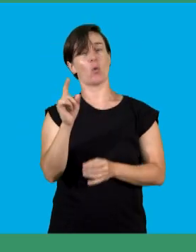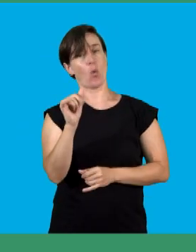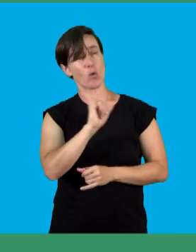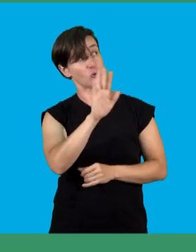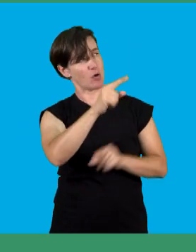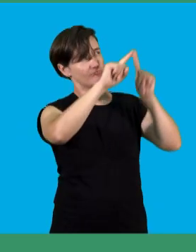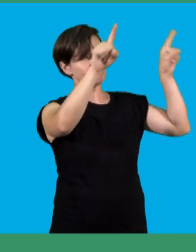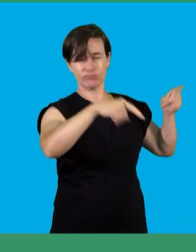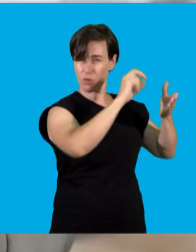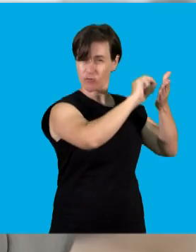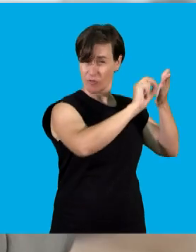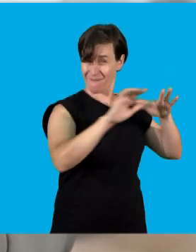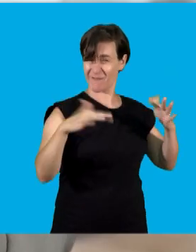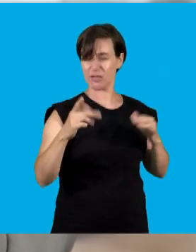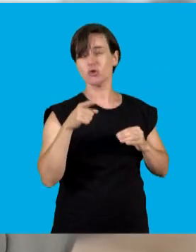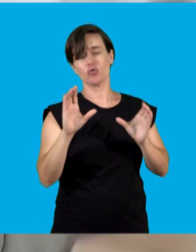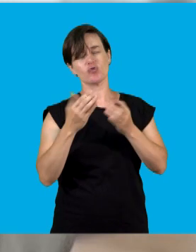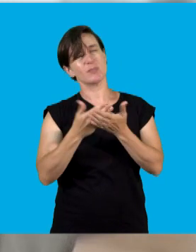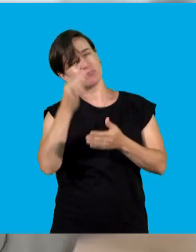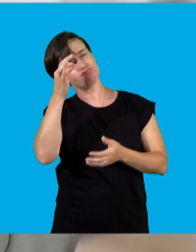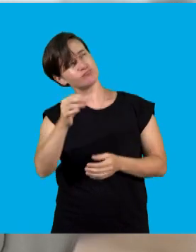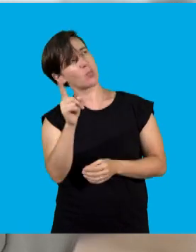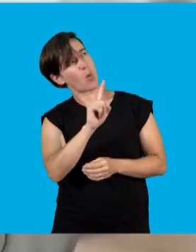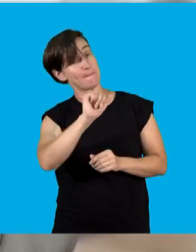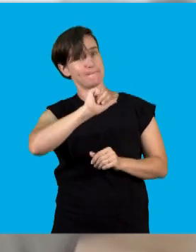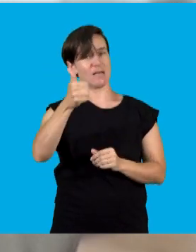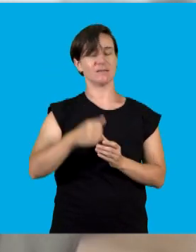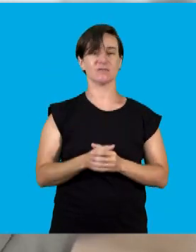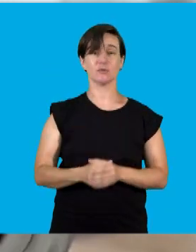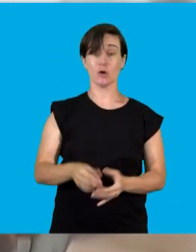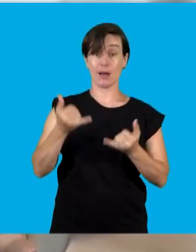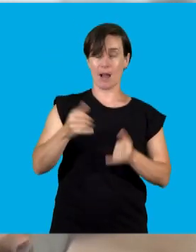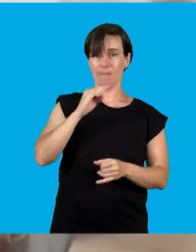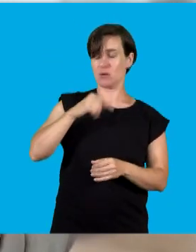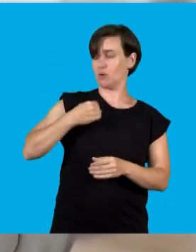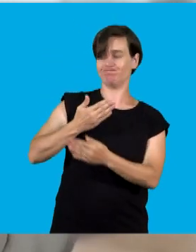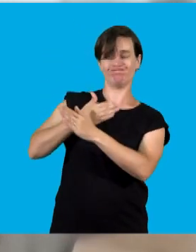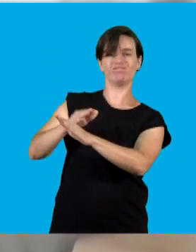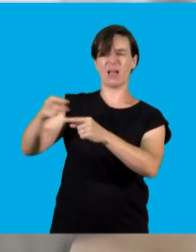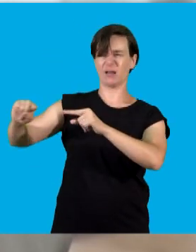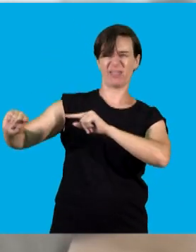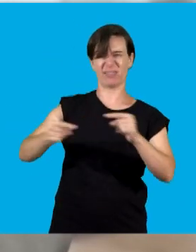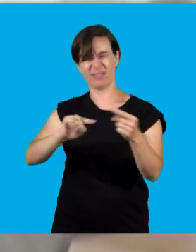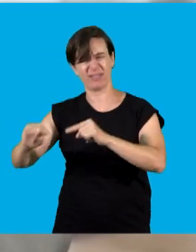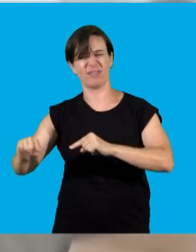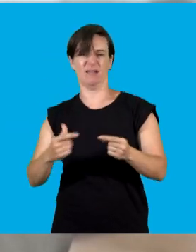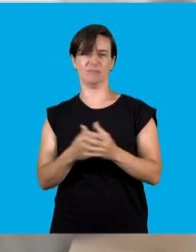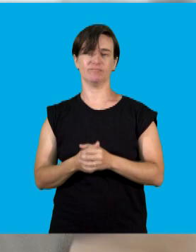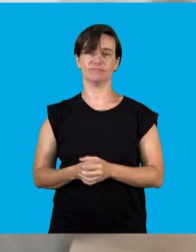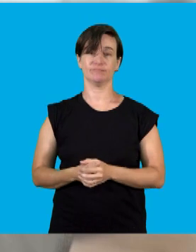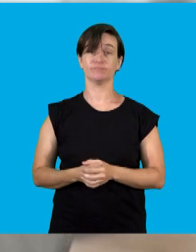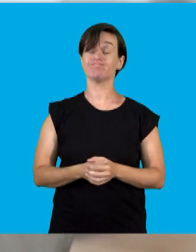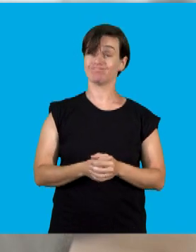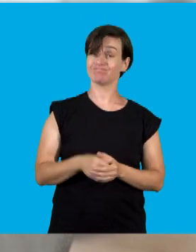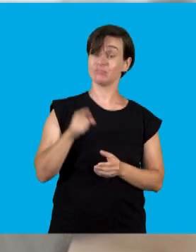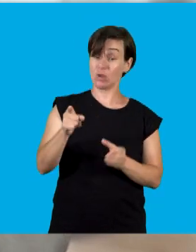given an opportunity. The nicest thing about this is that now we are avoiding what? We are avoiding conflict. Hence, when we started, we did